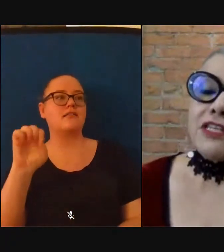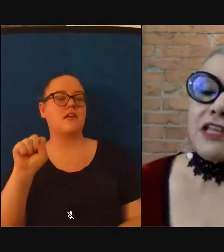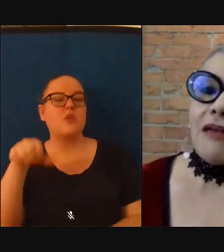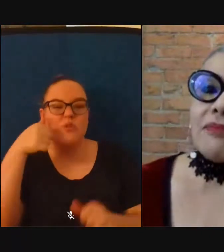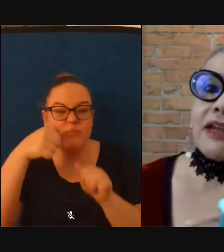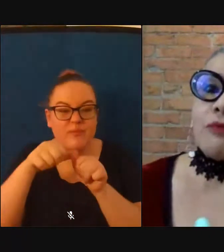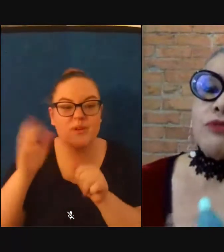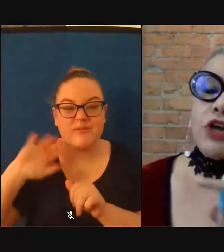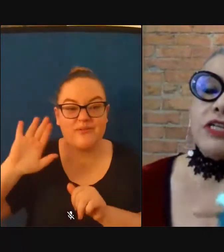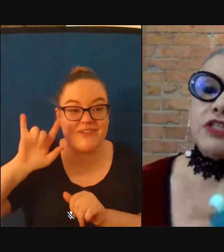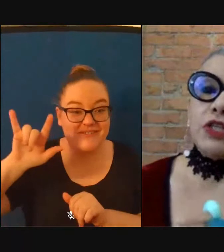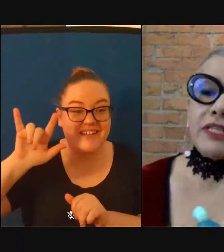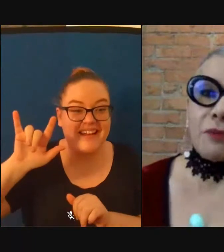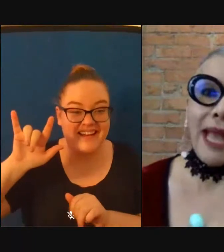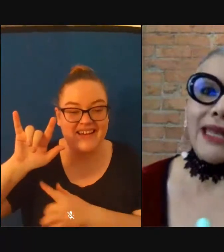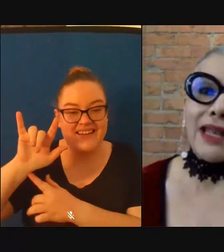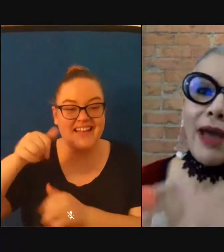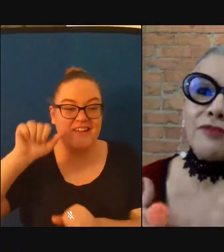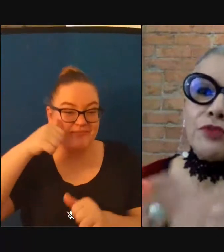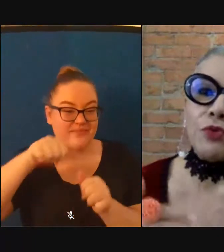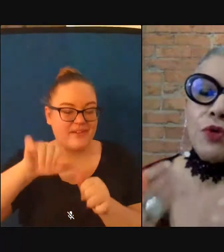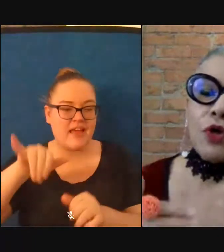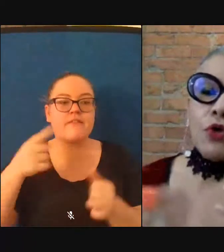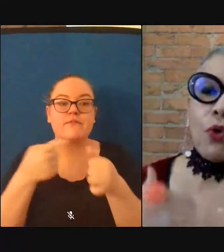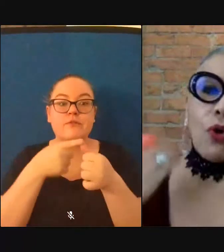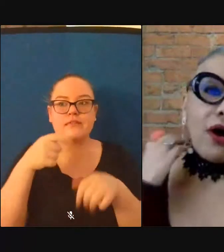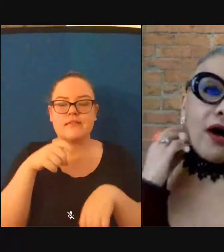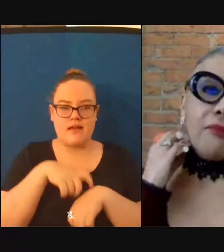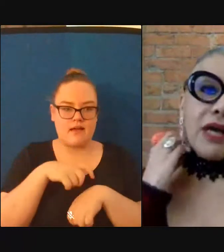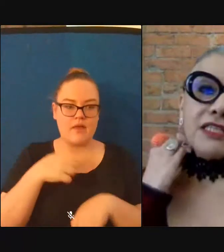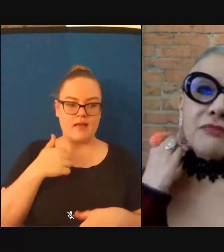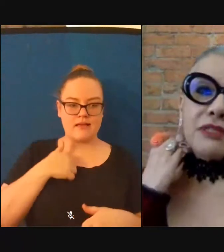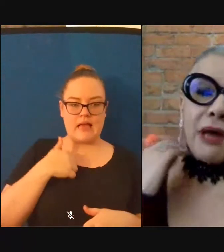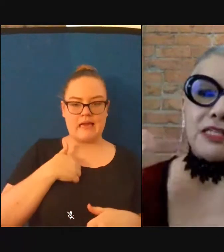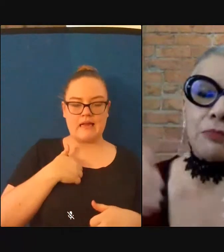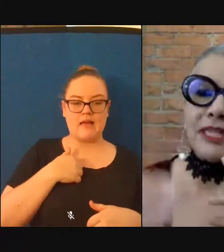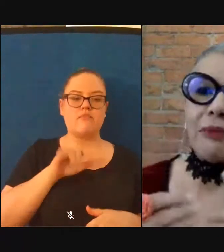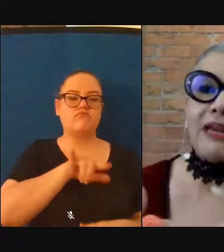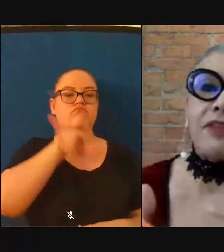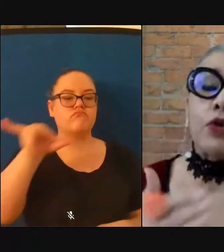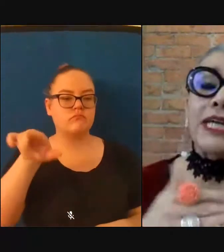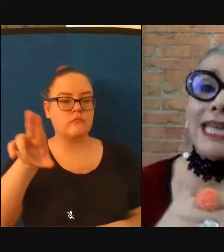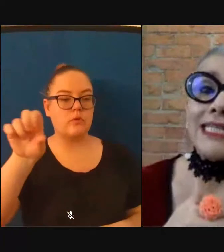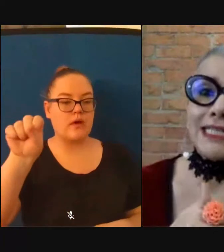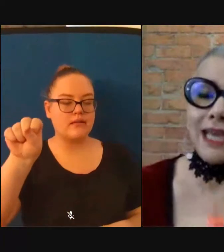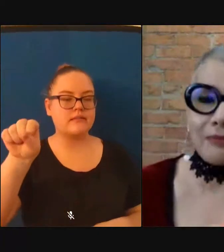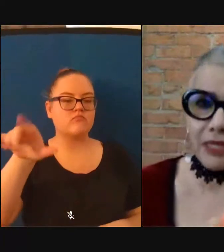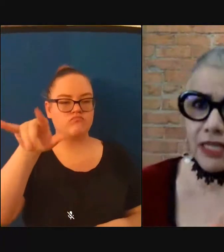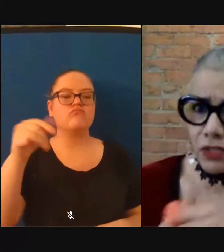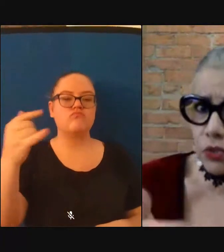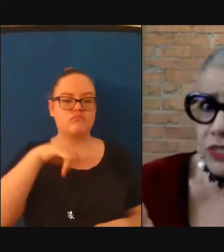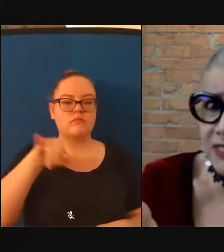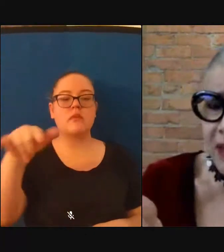the first time that I was returning to the US from Canada, you have to do your customs and passport stamping and everything on the Canadian side,